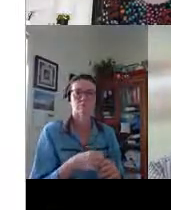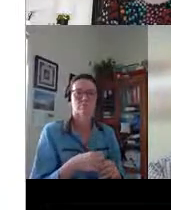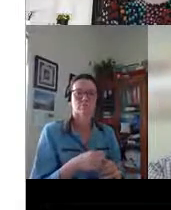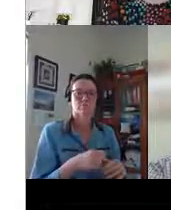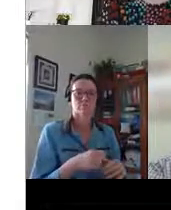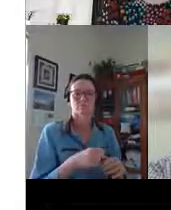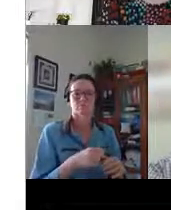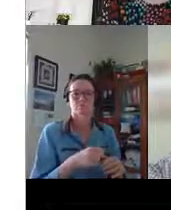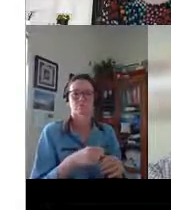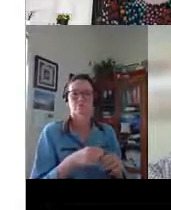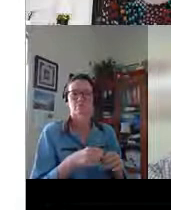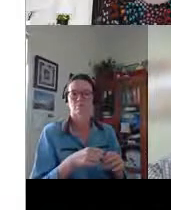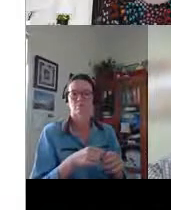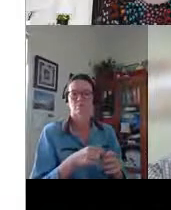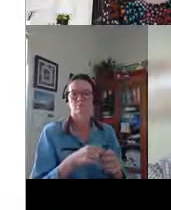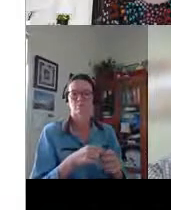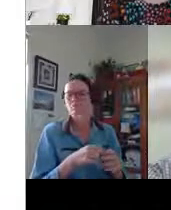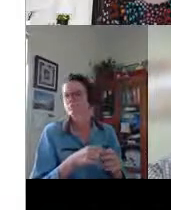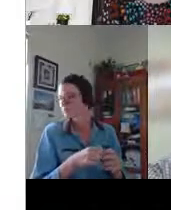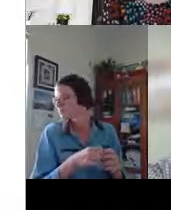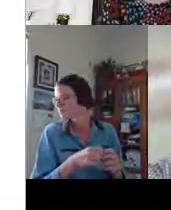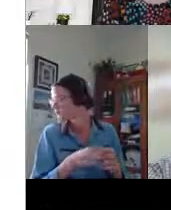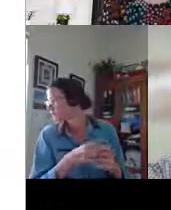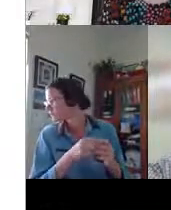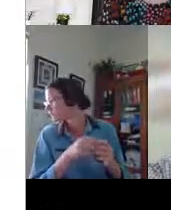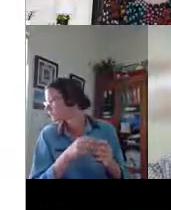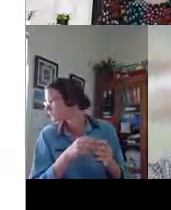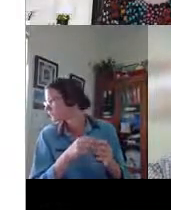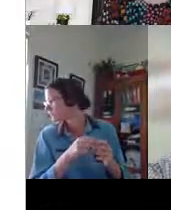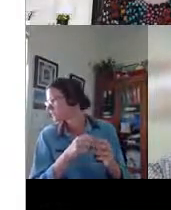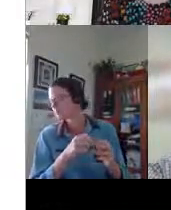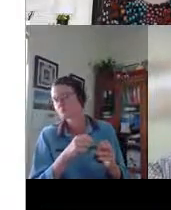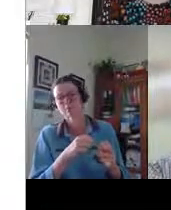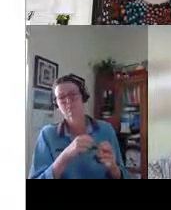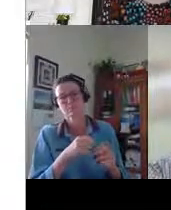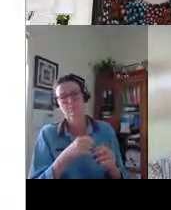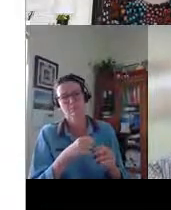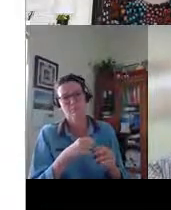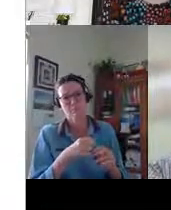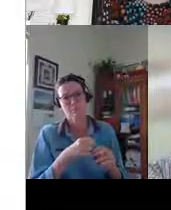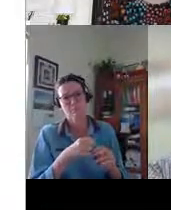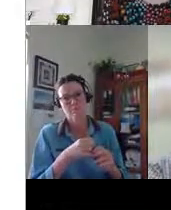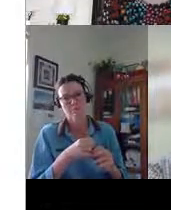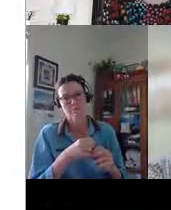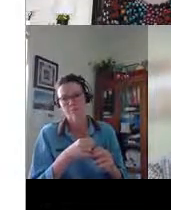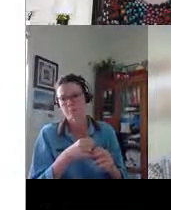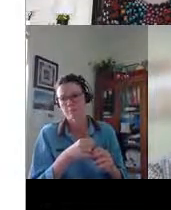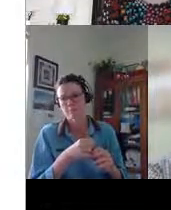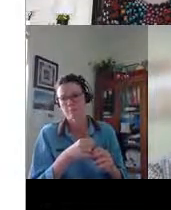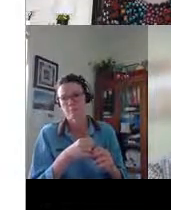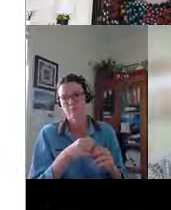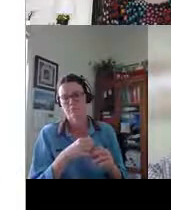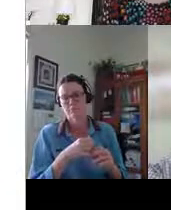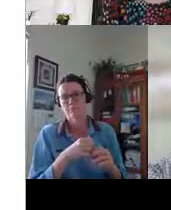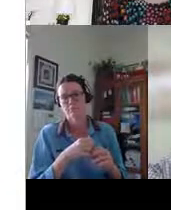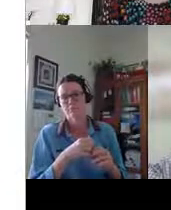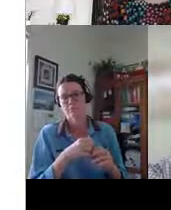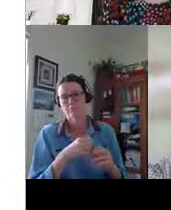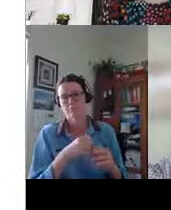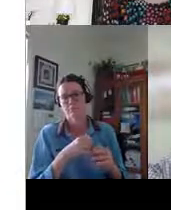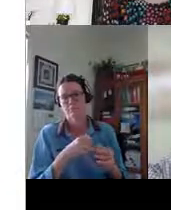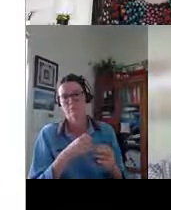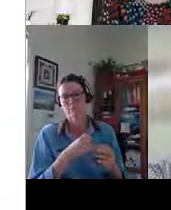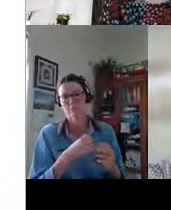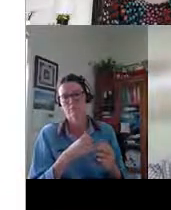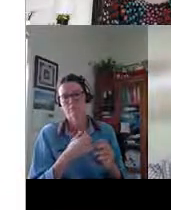price market. We modelled them with FGAS. We put a lot of effort into modelling what you could do. And then in the end, what